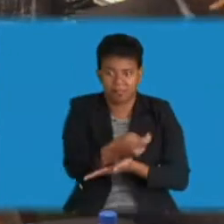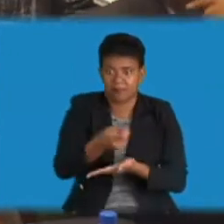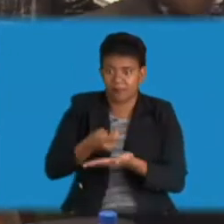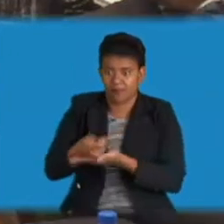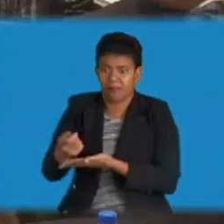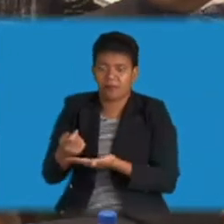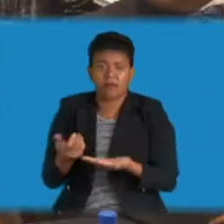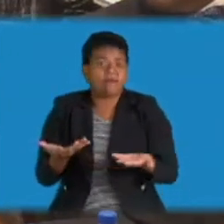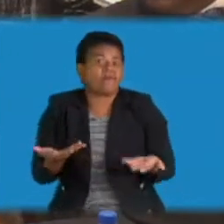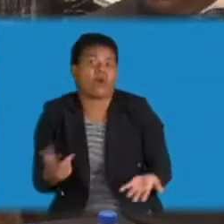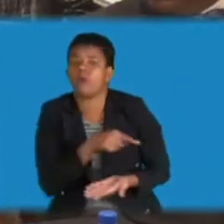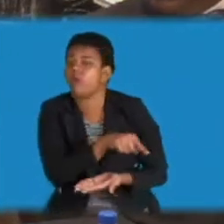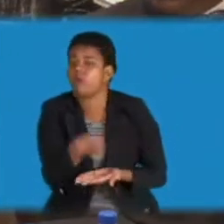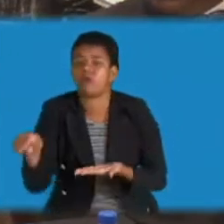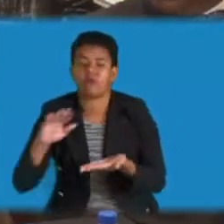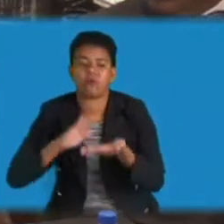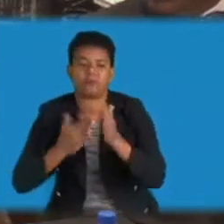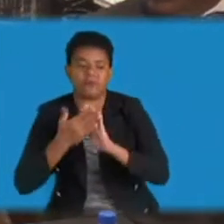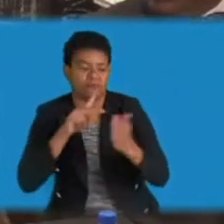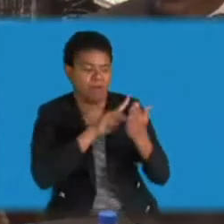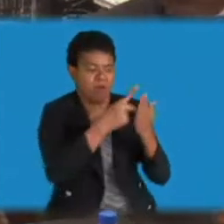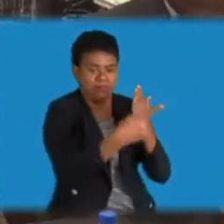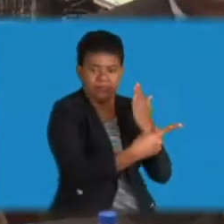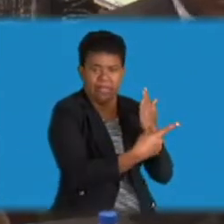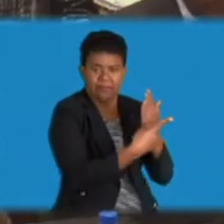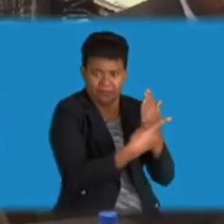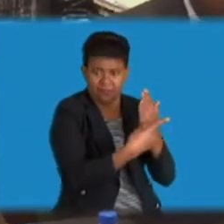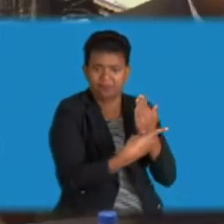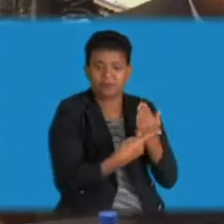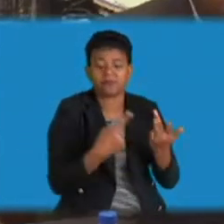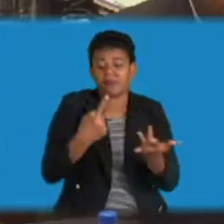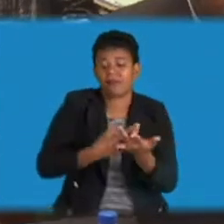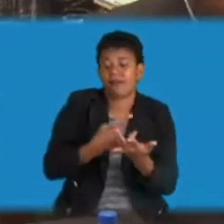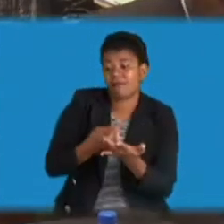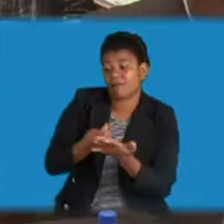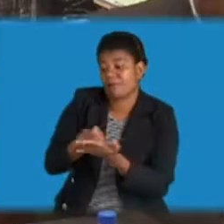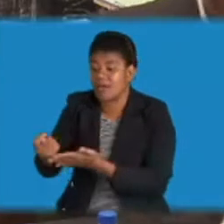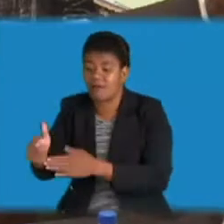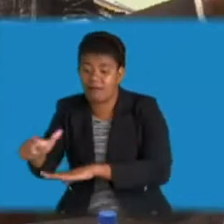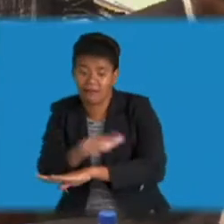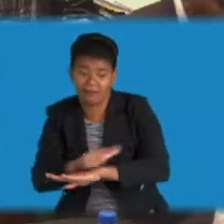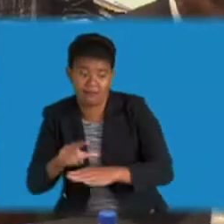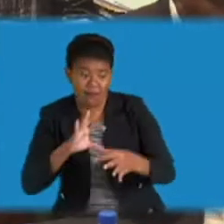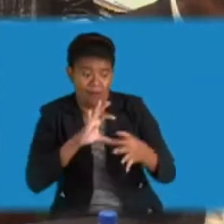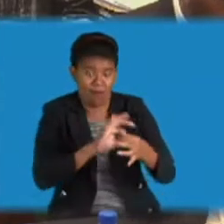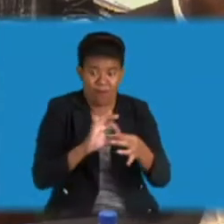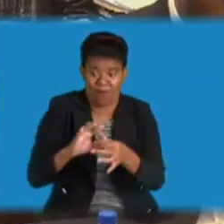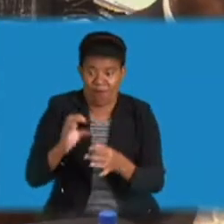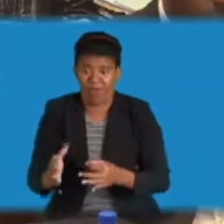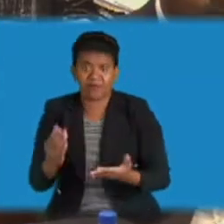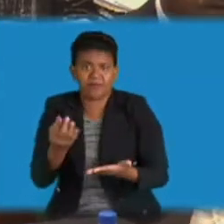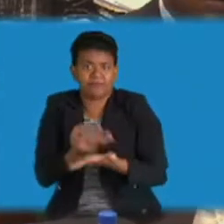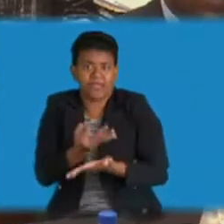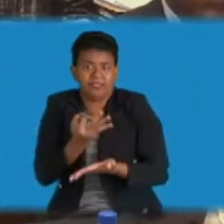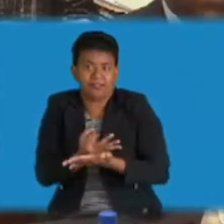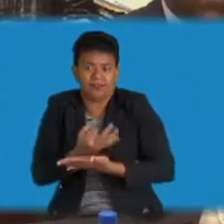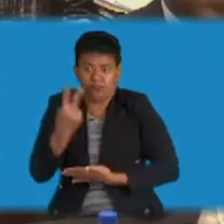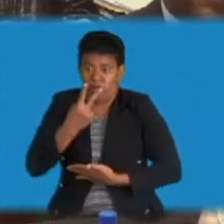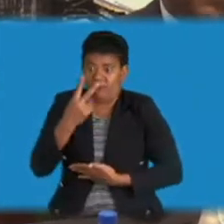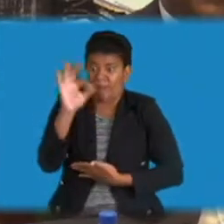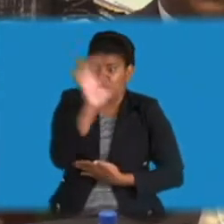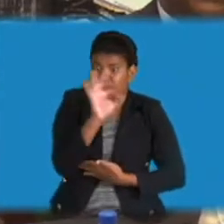projects. Other payments to landowners include a stamped fee of 12% and more recently,